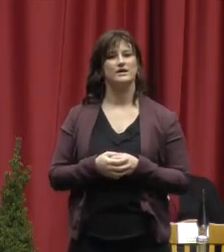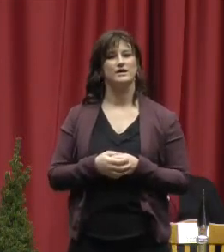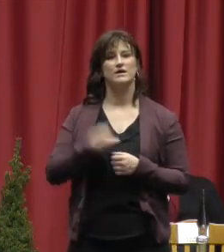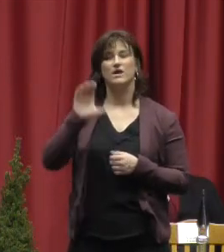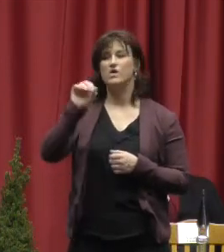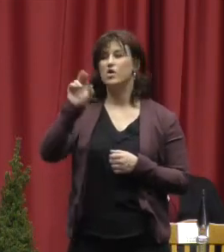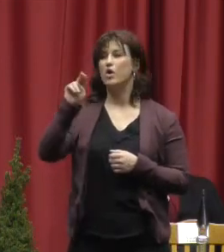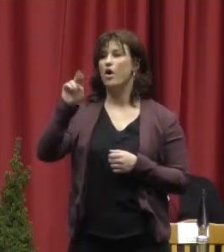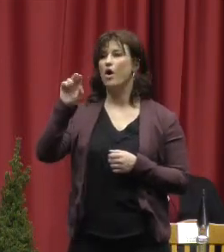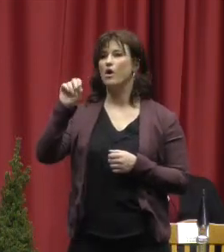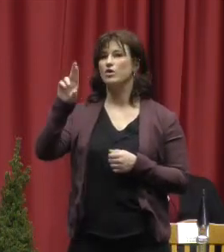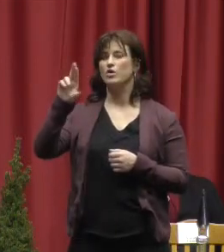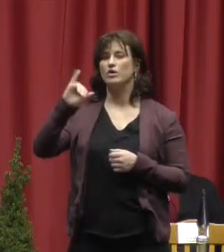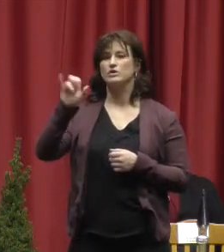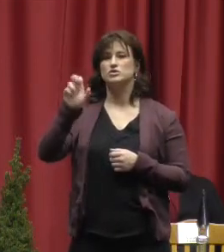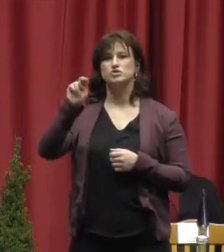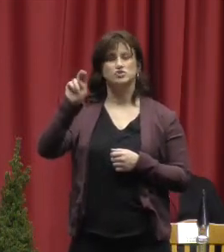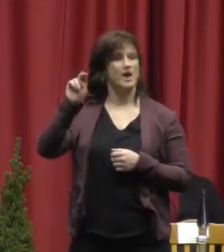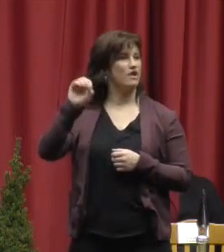Connor Jennell,